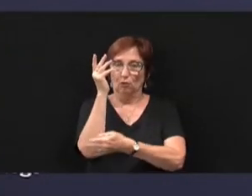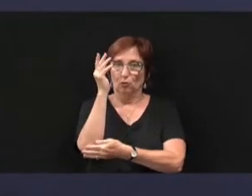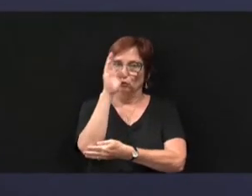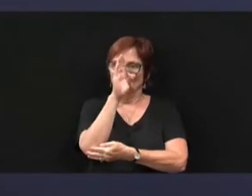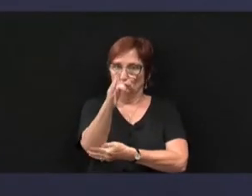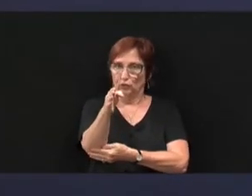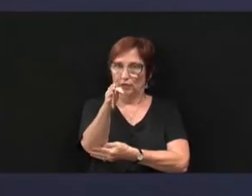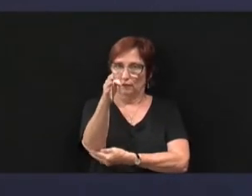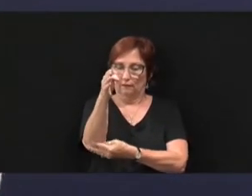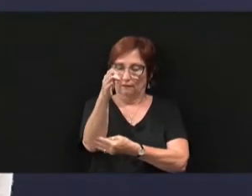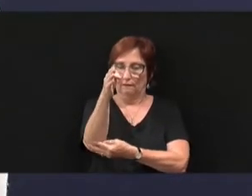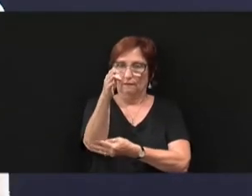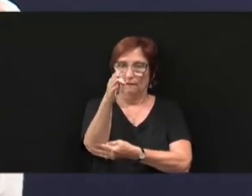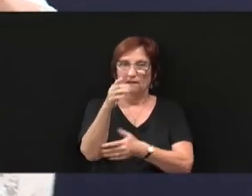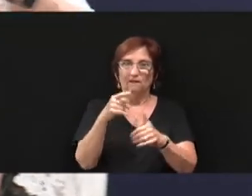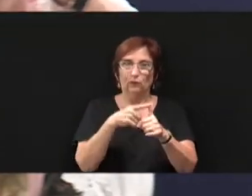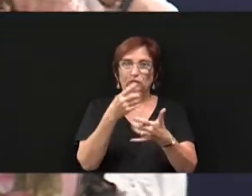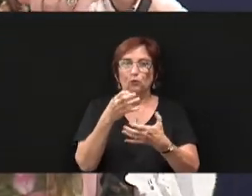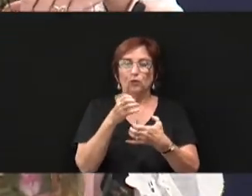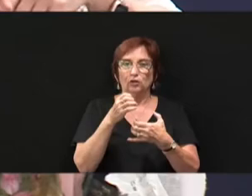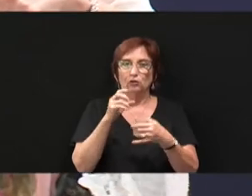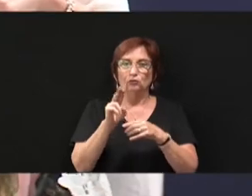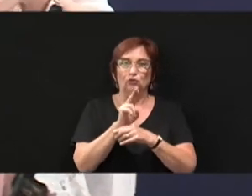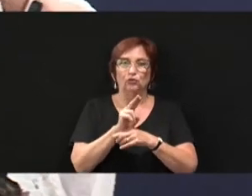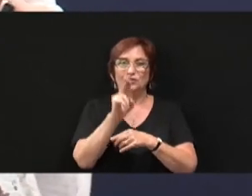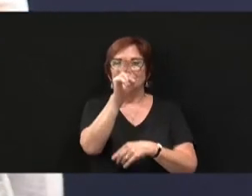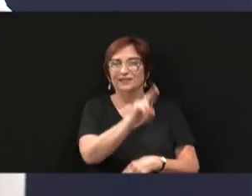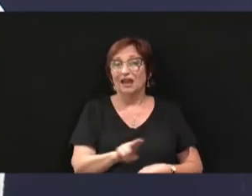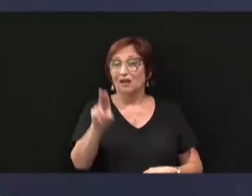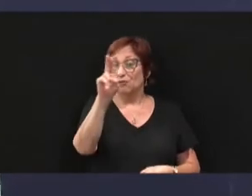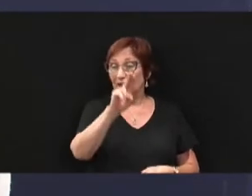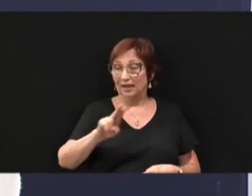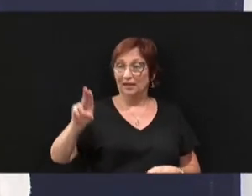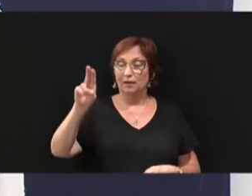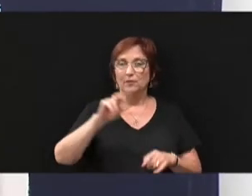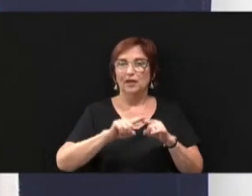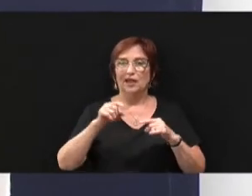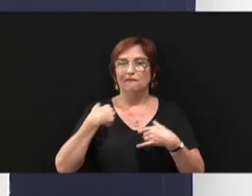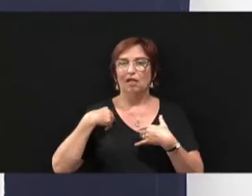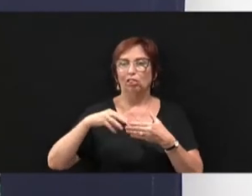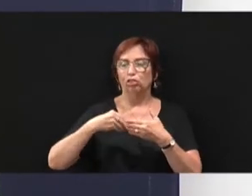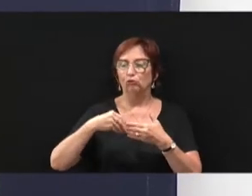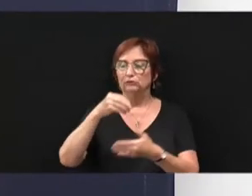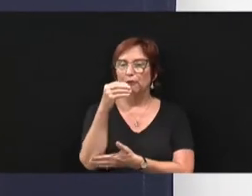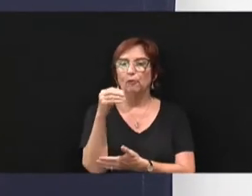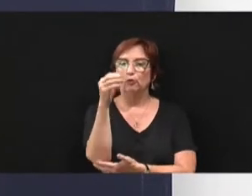to skywrite and have a wimpy elbow, what I call just a really loose elbow, and do a J.